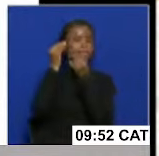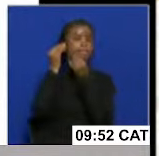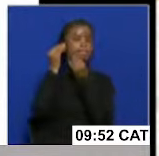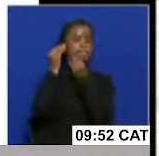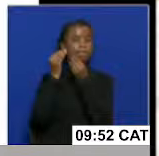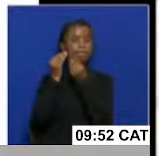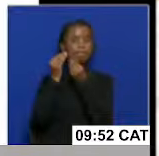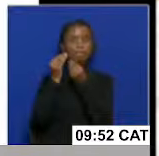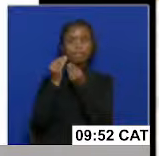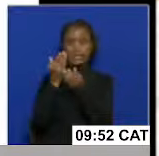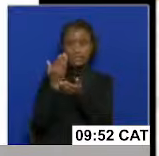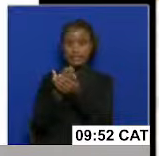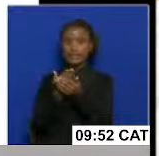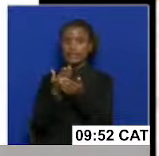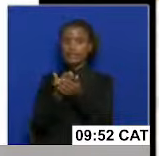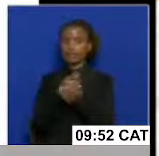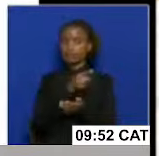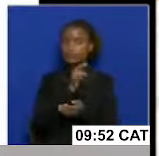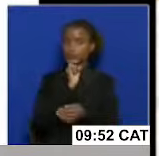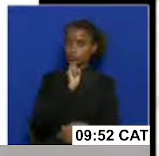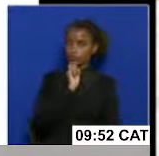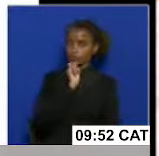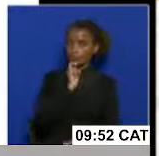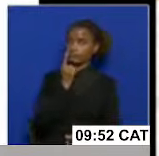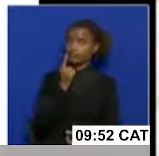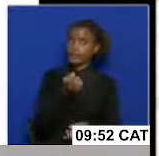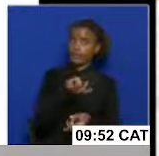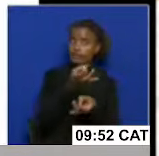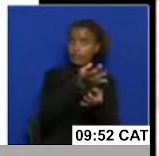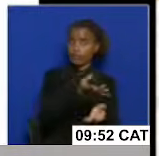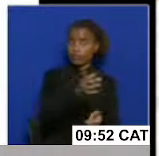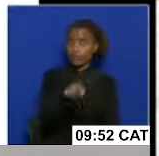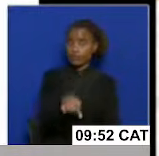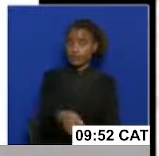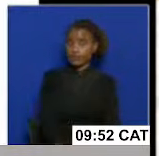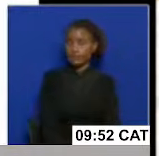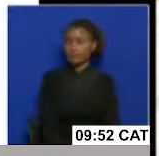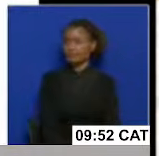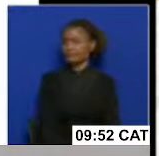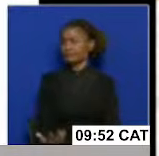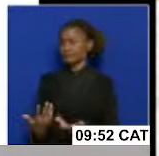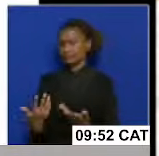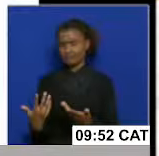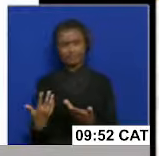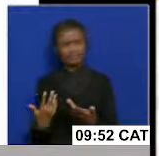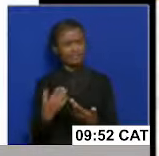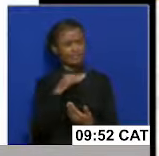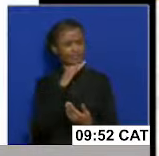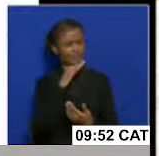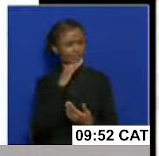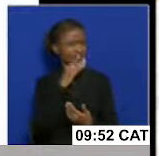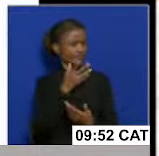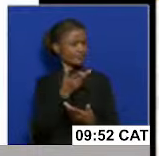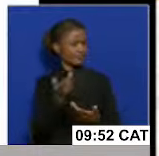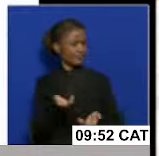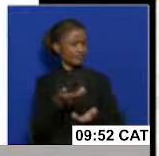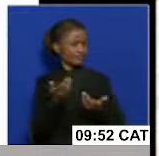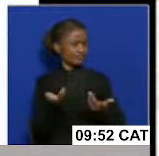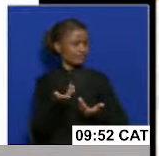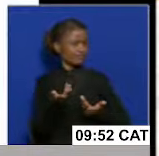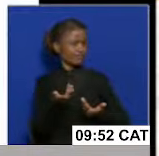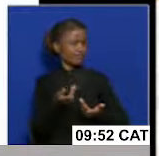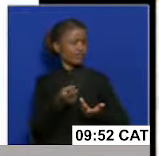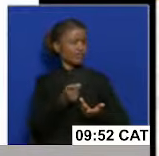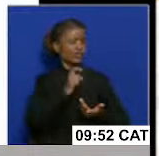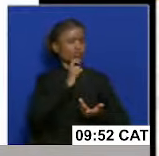I pass it to him? What do you mean by work on it? Any information that he can work on it.